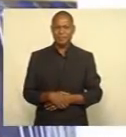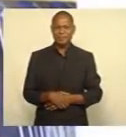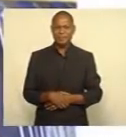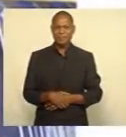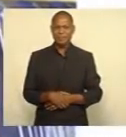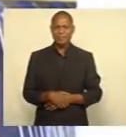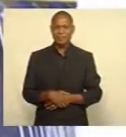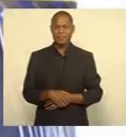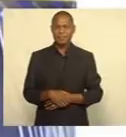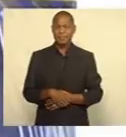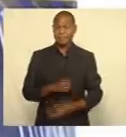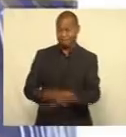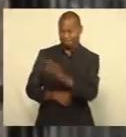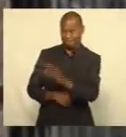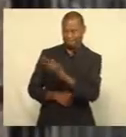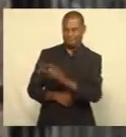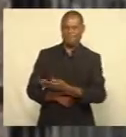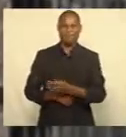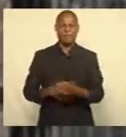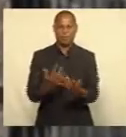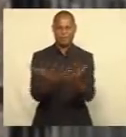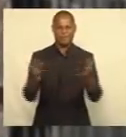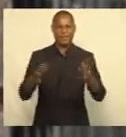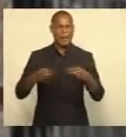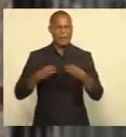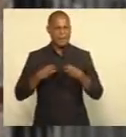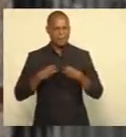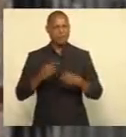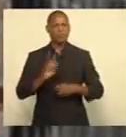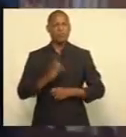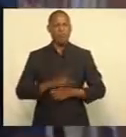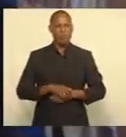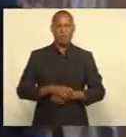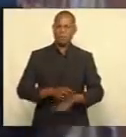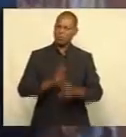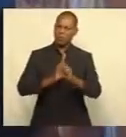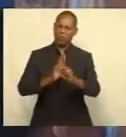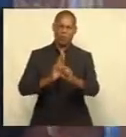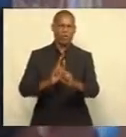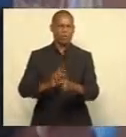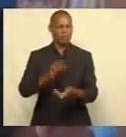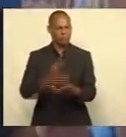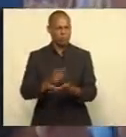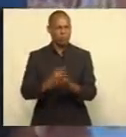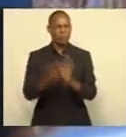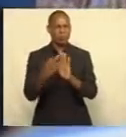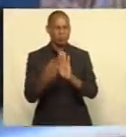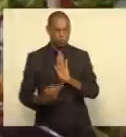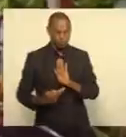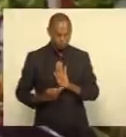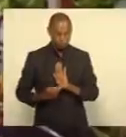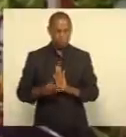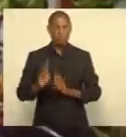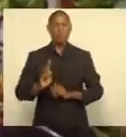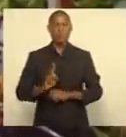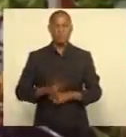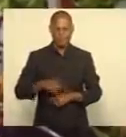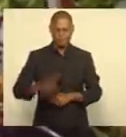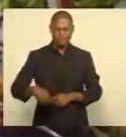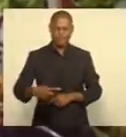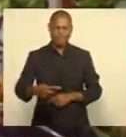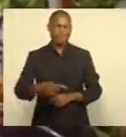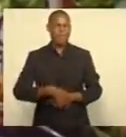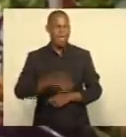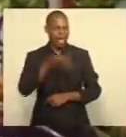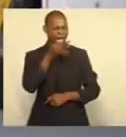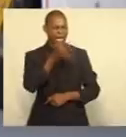and businesses are paying stricter attention to the COVID protocols around Nandi following the continuous call by the relevant